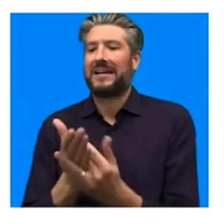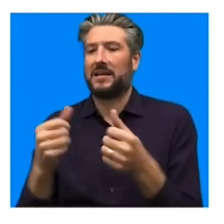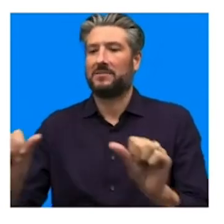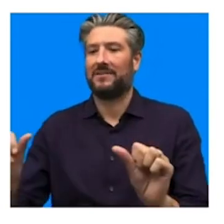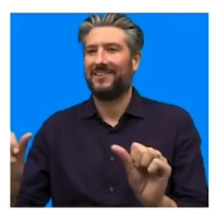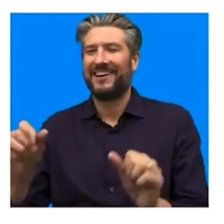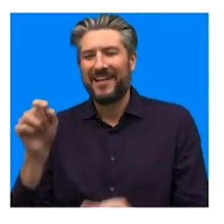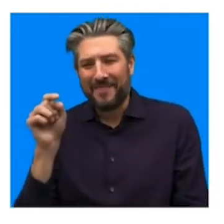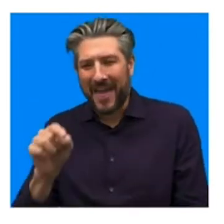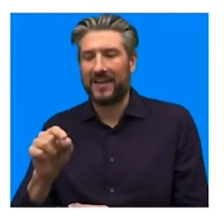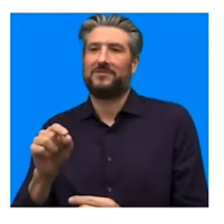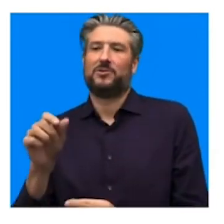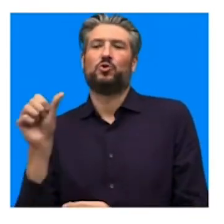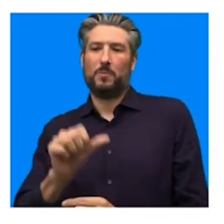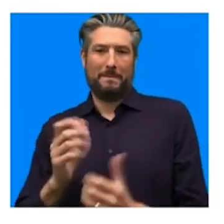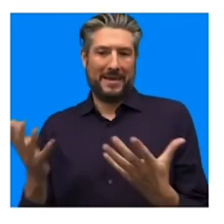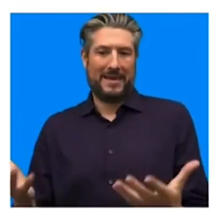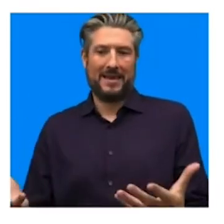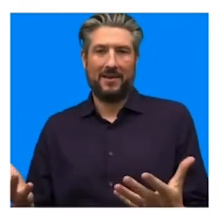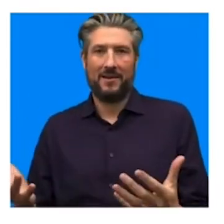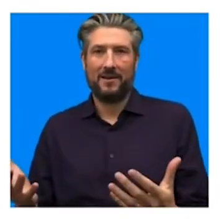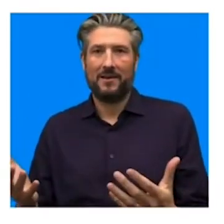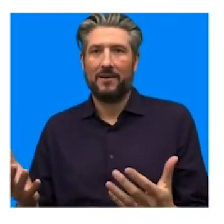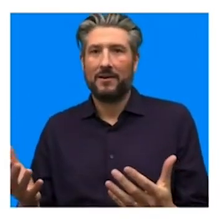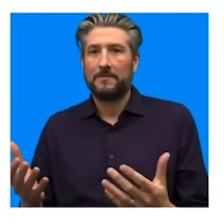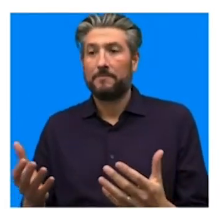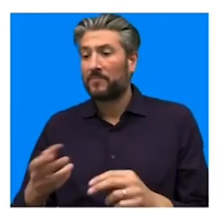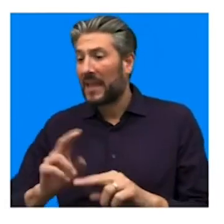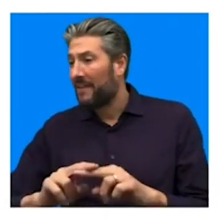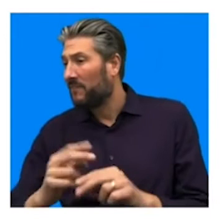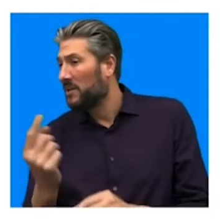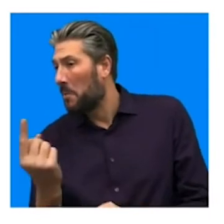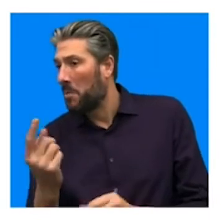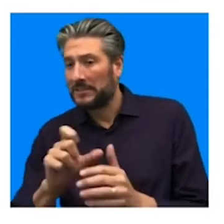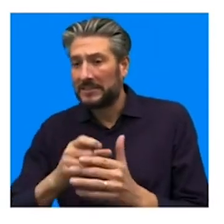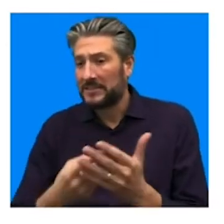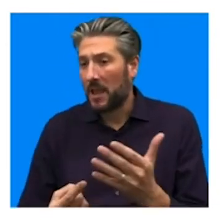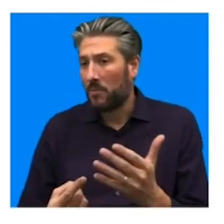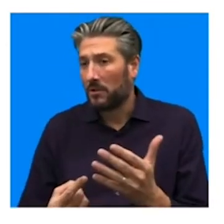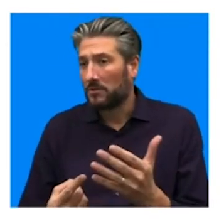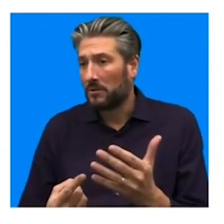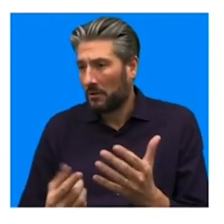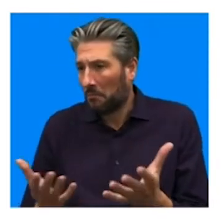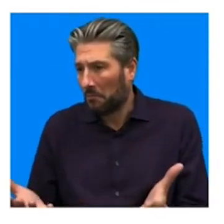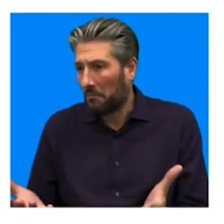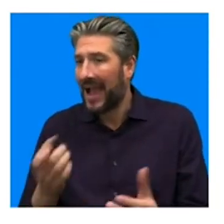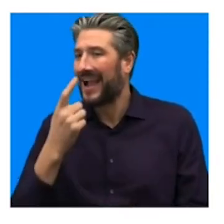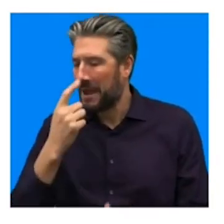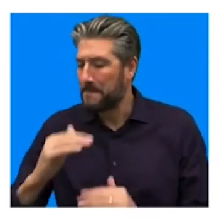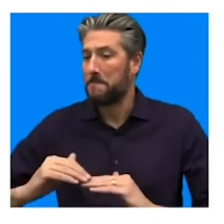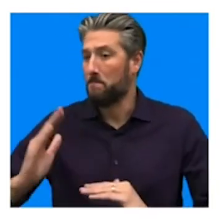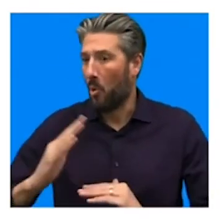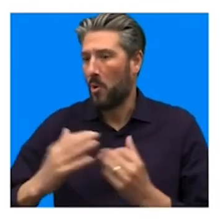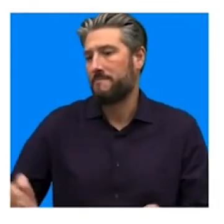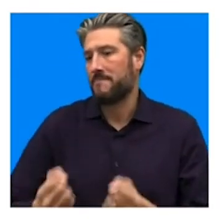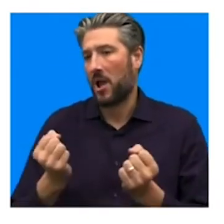of experience that powers anyone with a disability to have the equal, if not more equal,